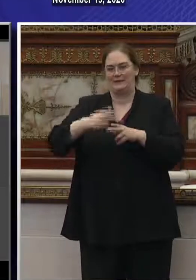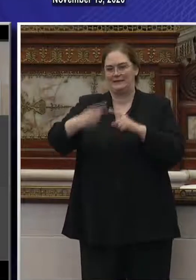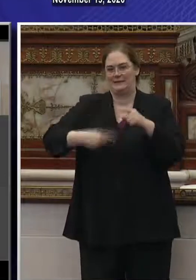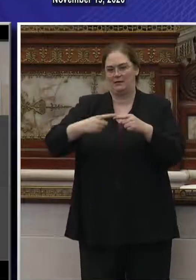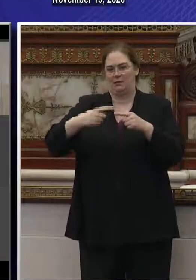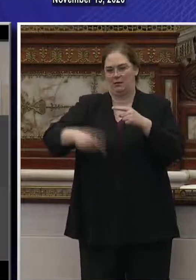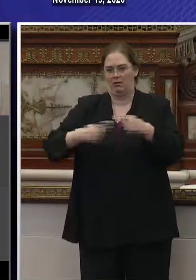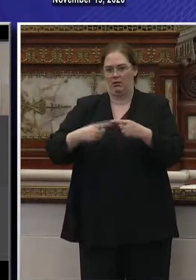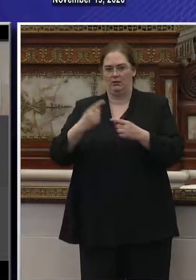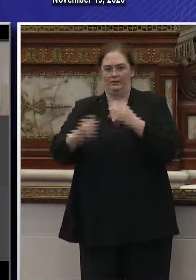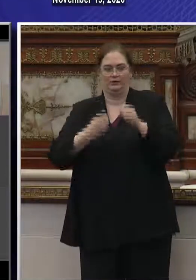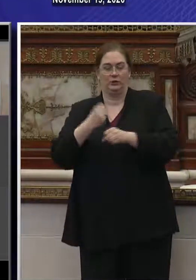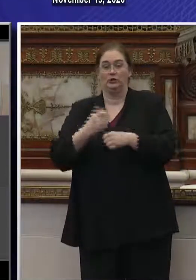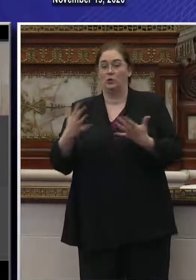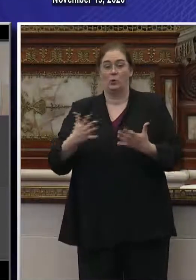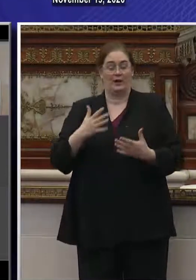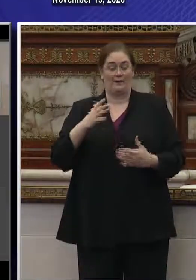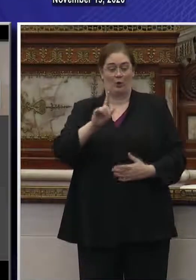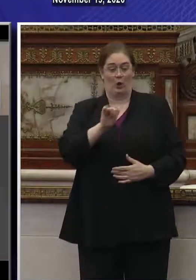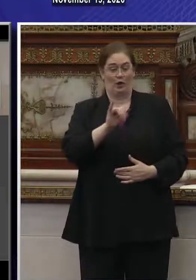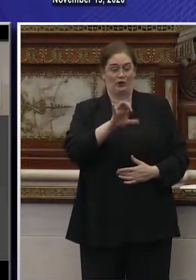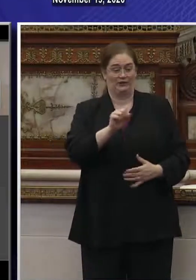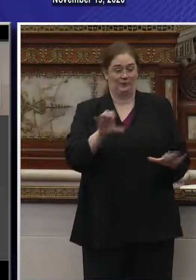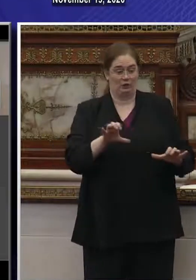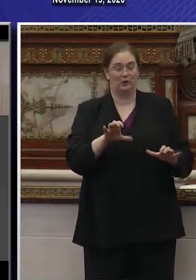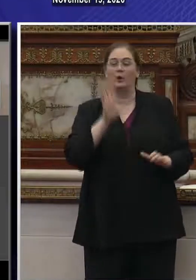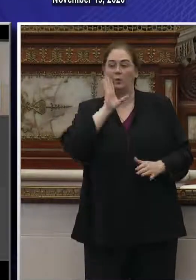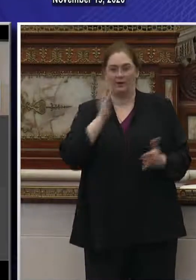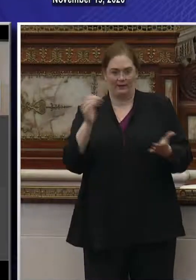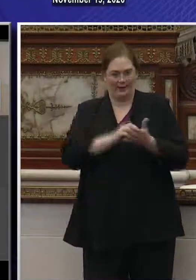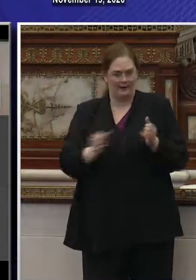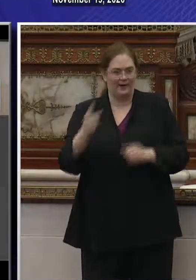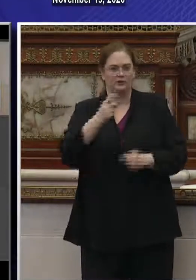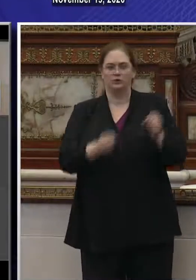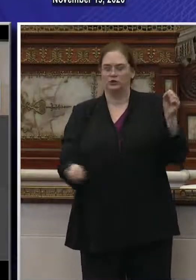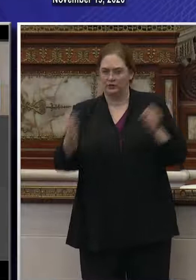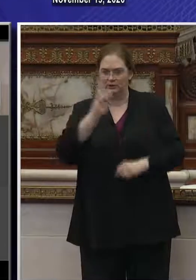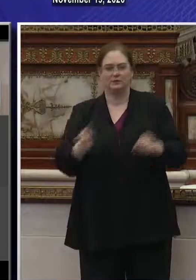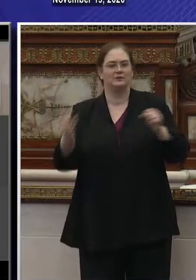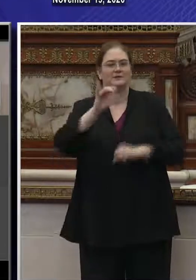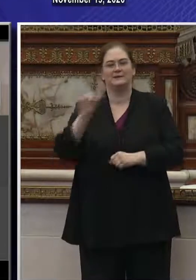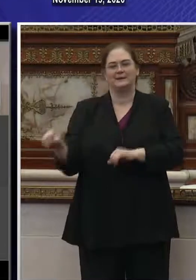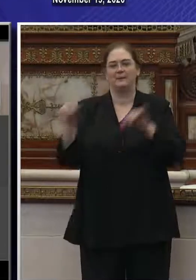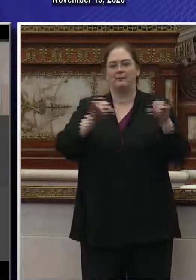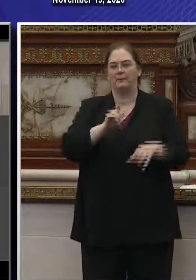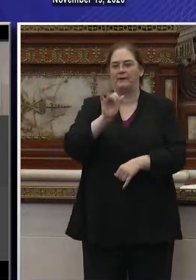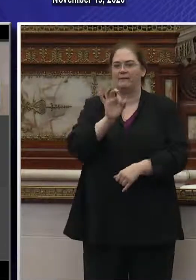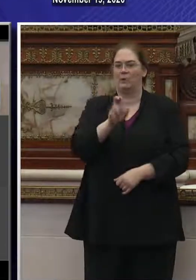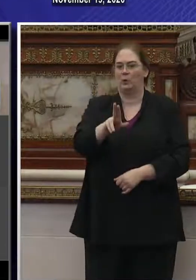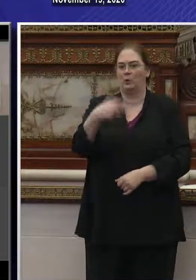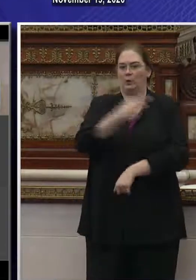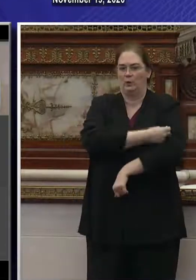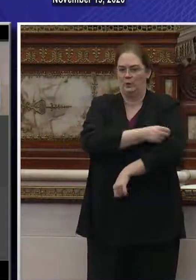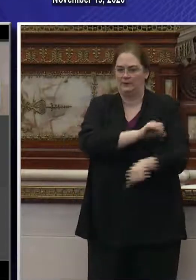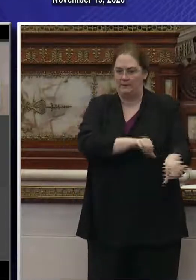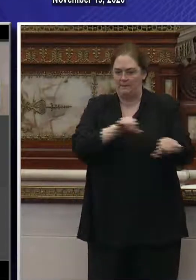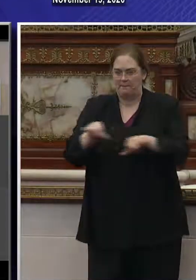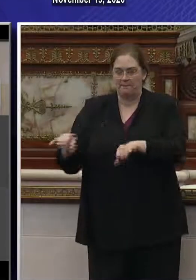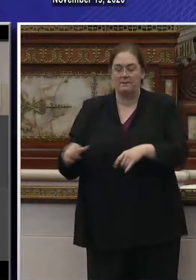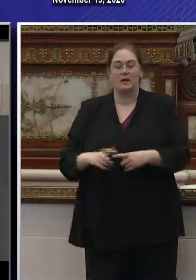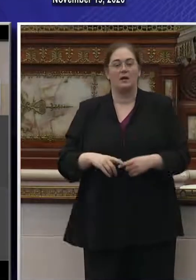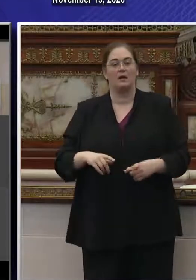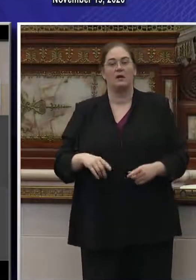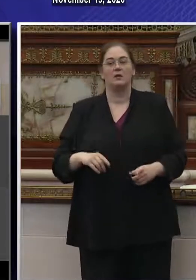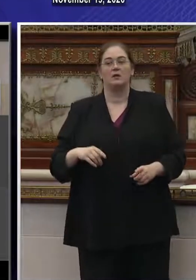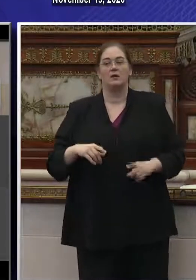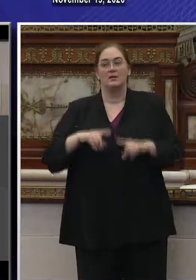So whatever logistics we come up with, we're going to be doing them again next year and the year after, just like a flu vaccine. The basis